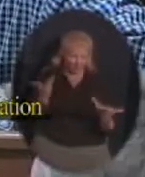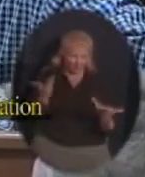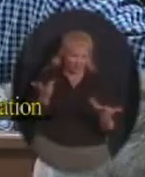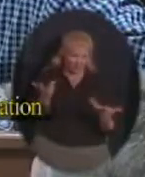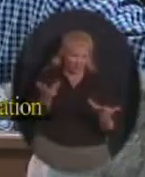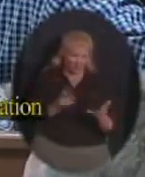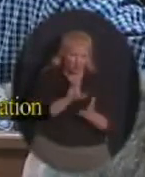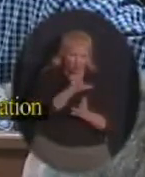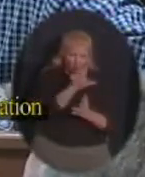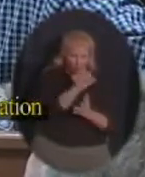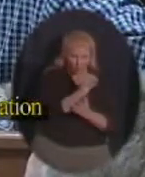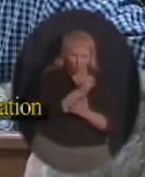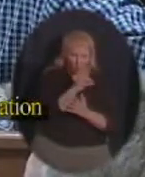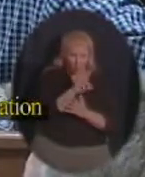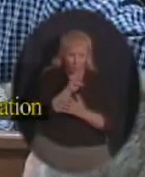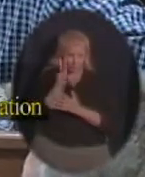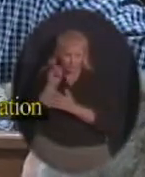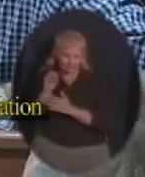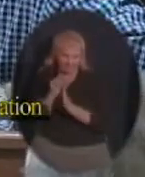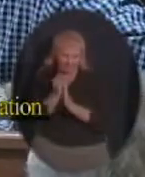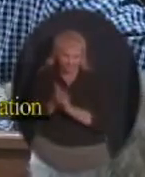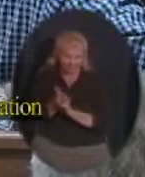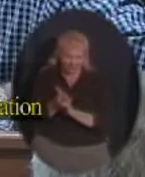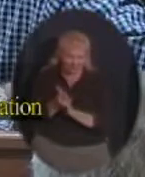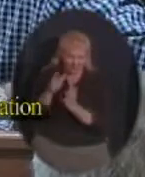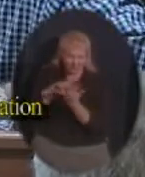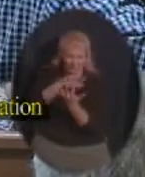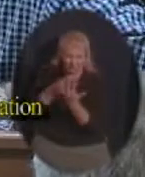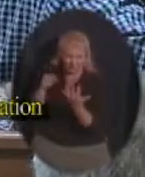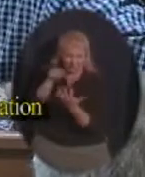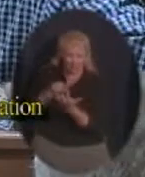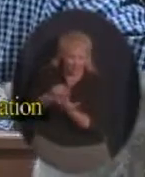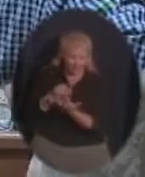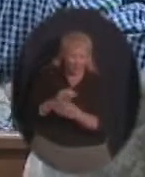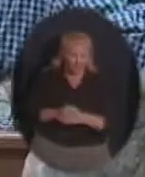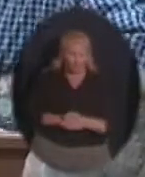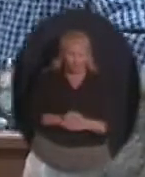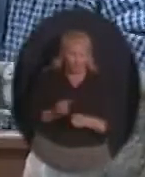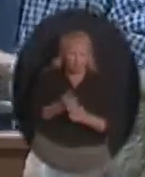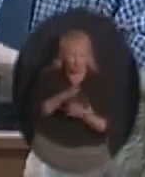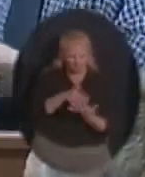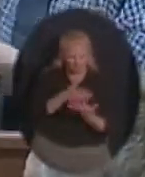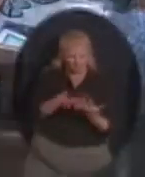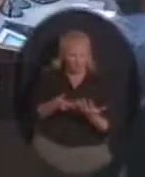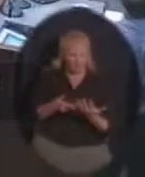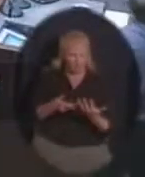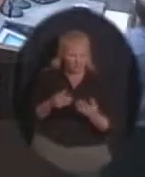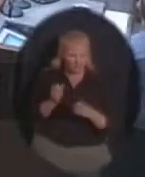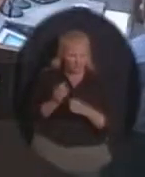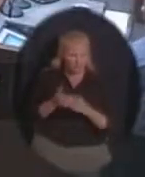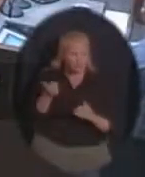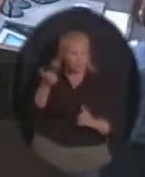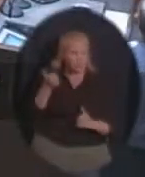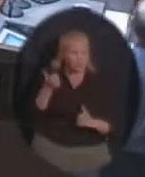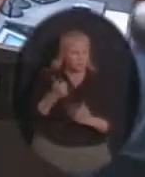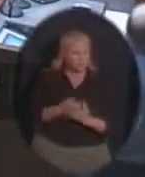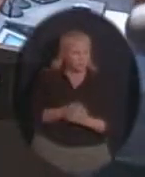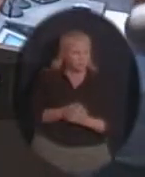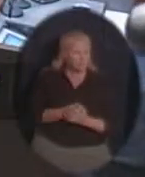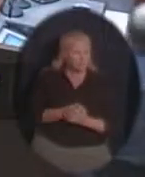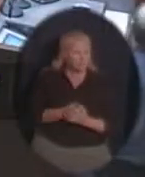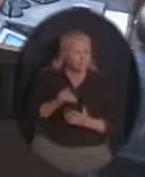60-minute time block, so that would make scheduling a little bit easier. The reflection also from Mr.